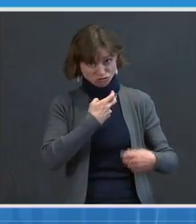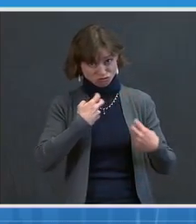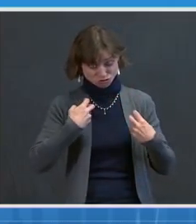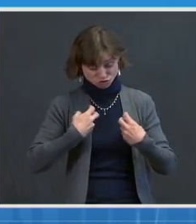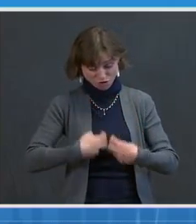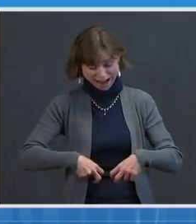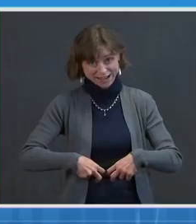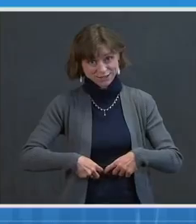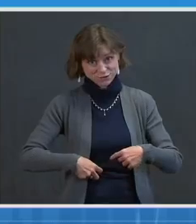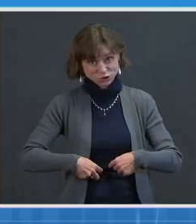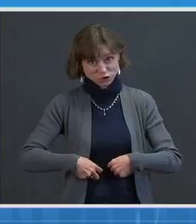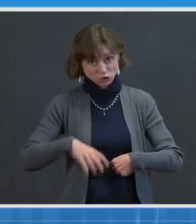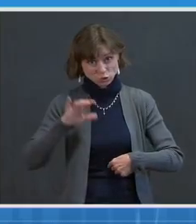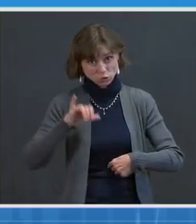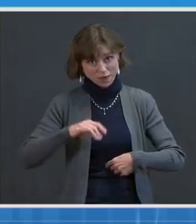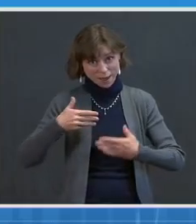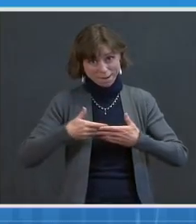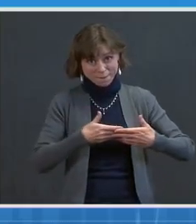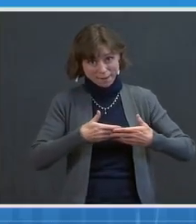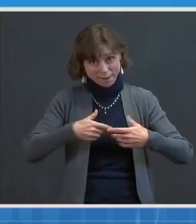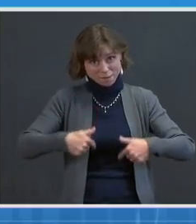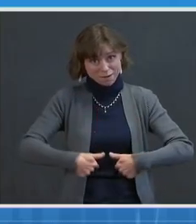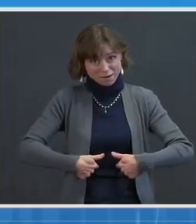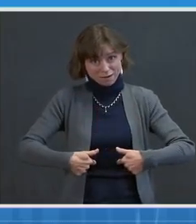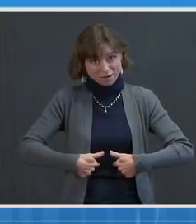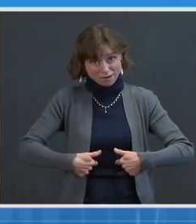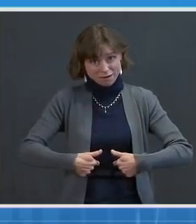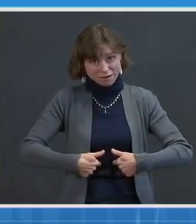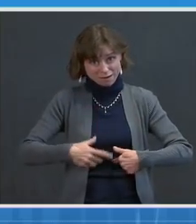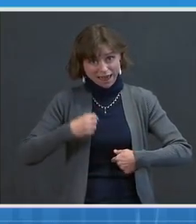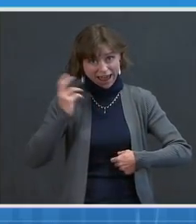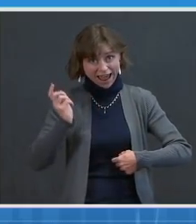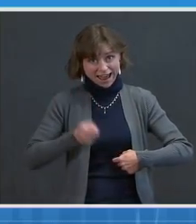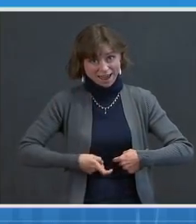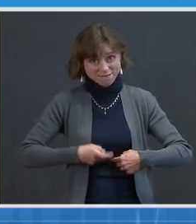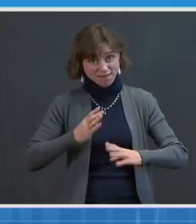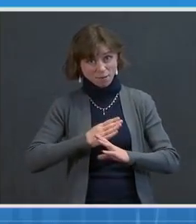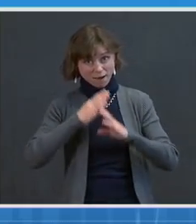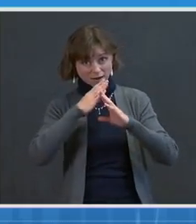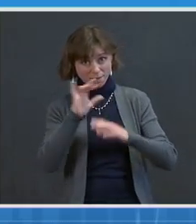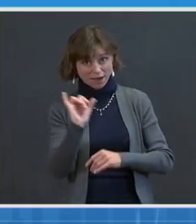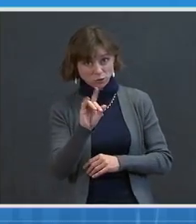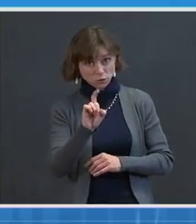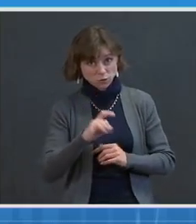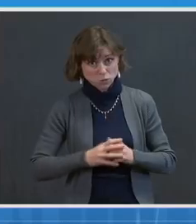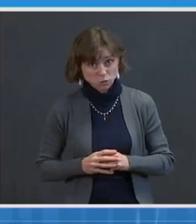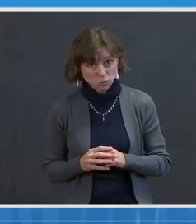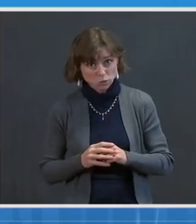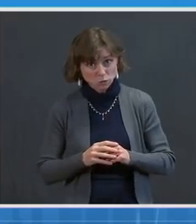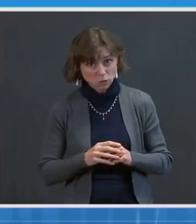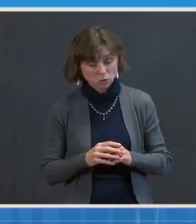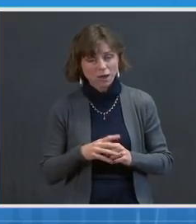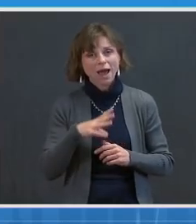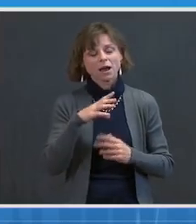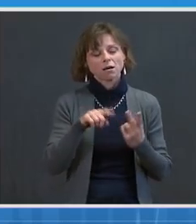unborn child and give them antibodies? Have you found that as well? And also on the issue of herd